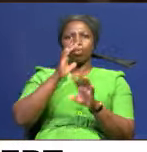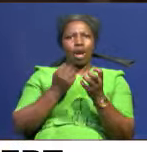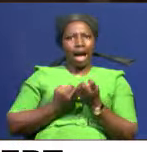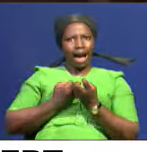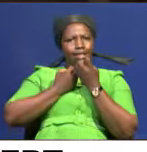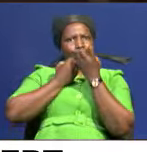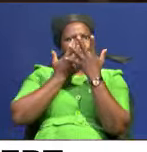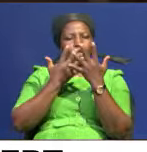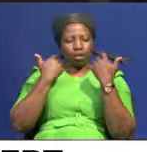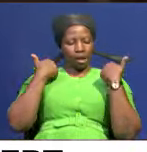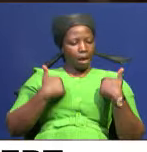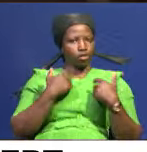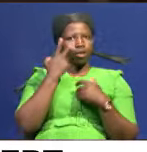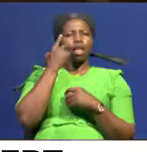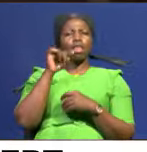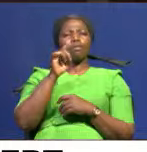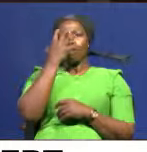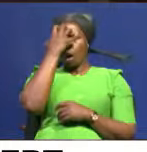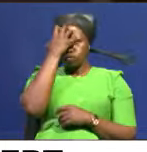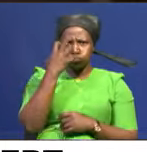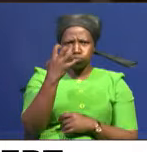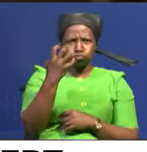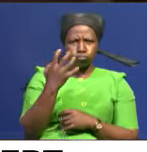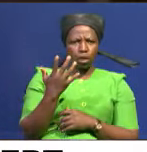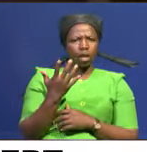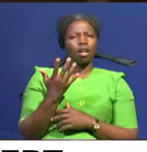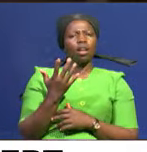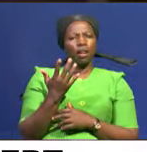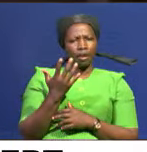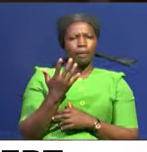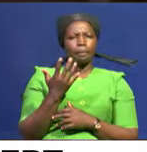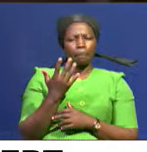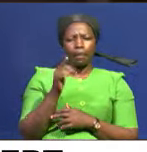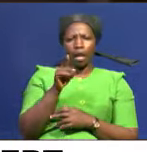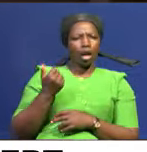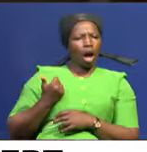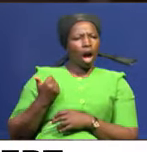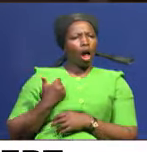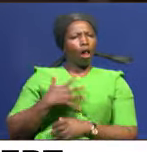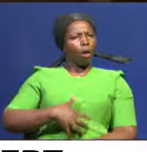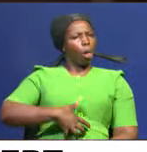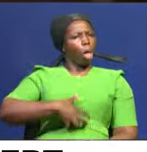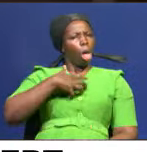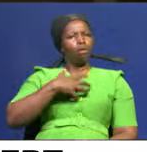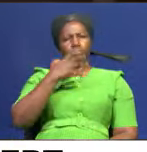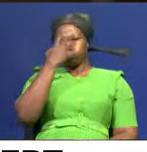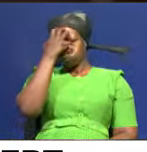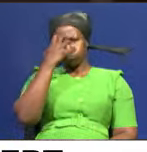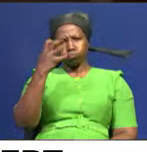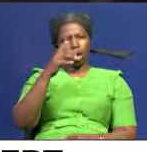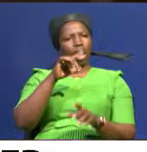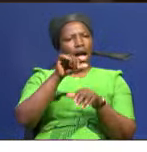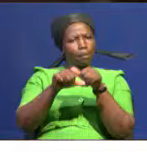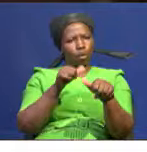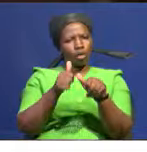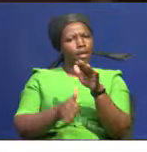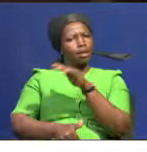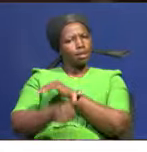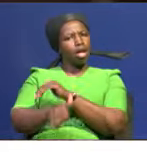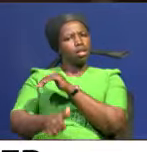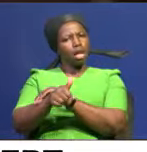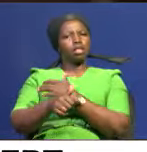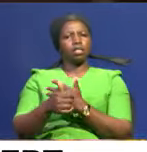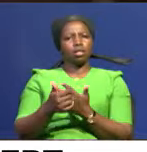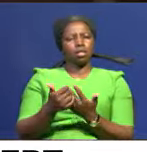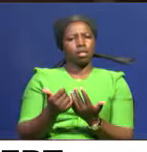the anger and the indignation those girls had about the danger of illicit brews